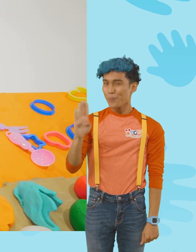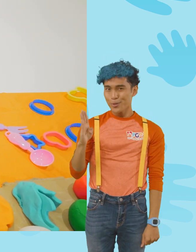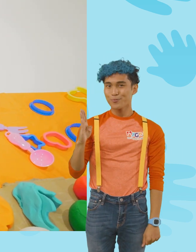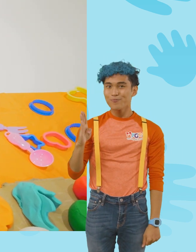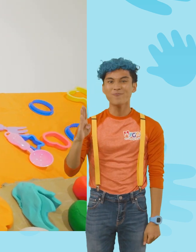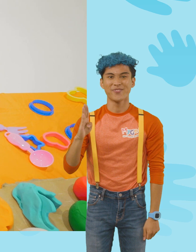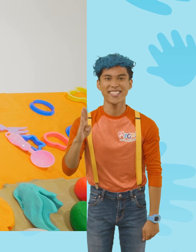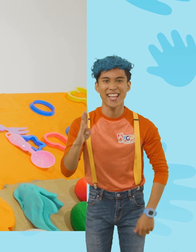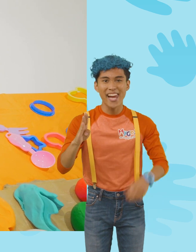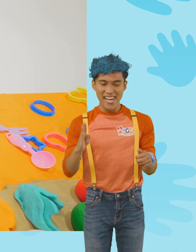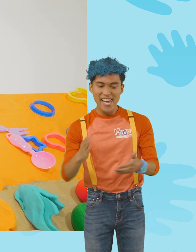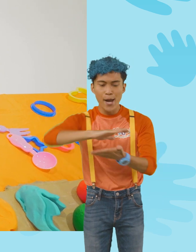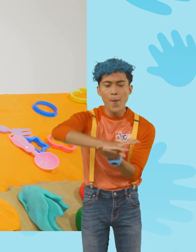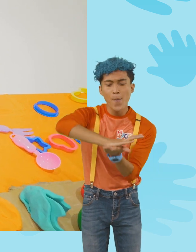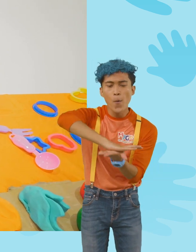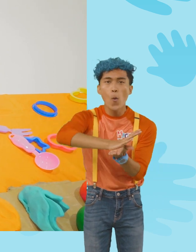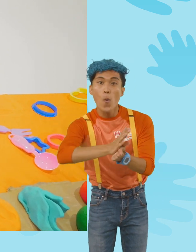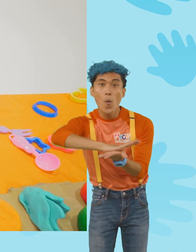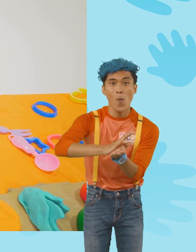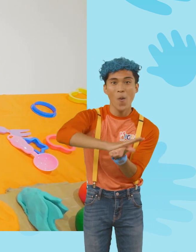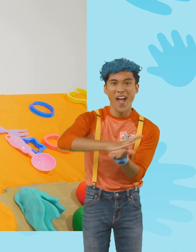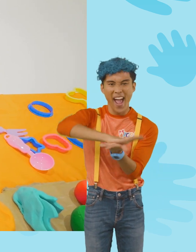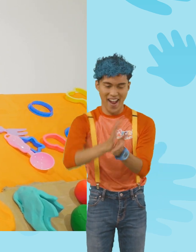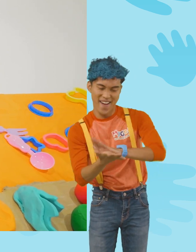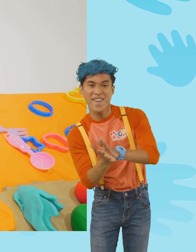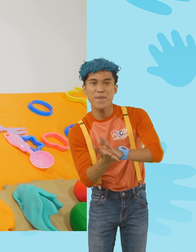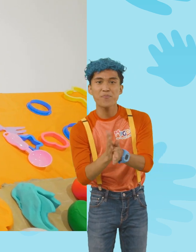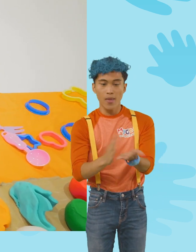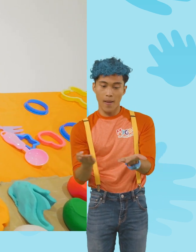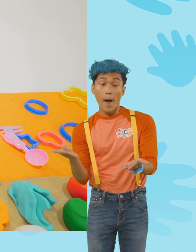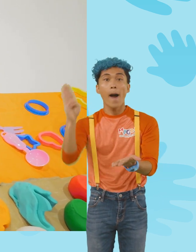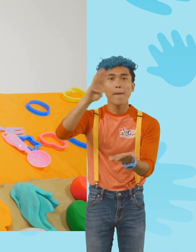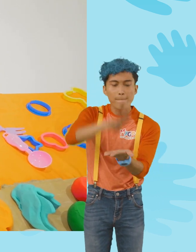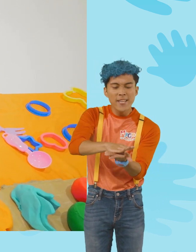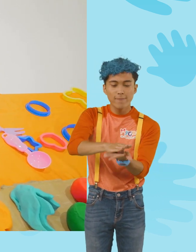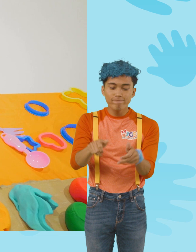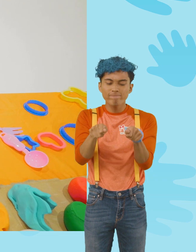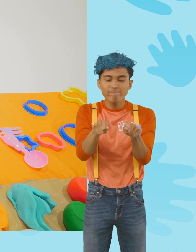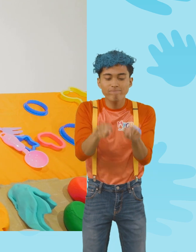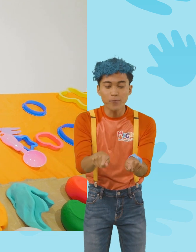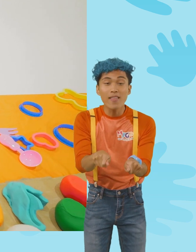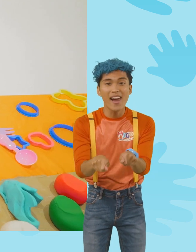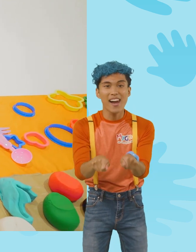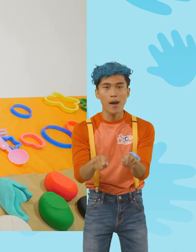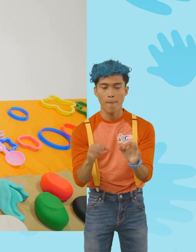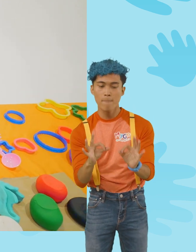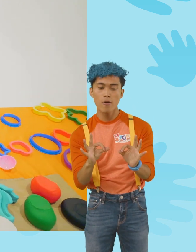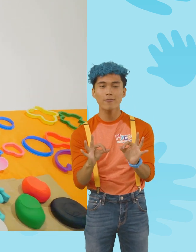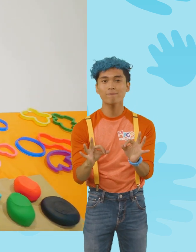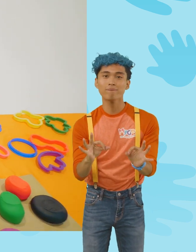blue color. Yeah, there we go. Let's do a B right there.